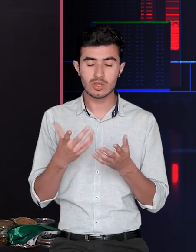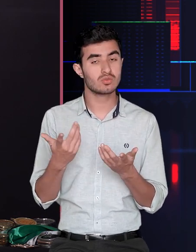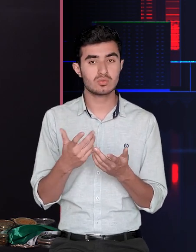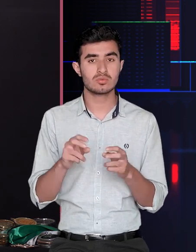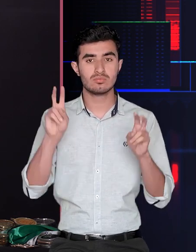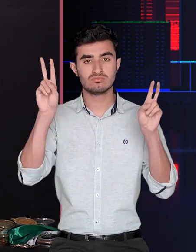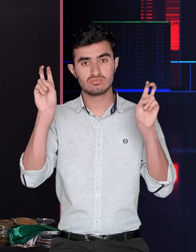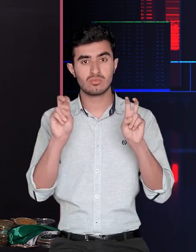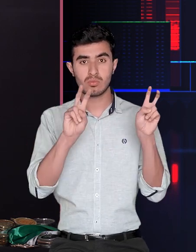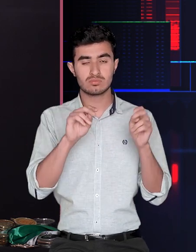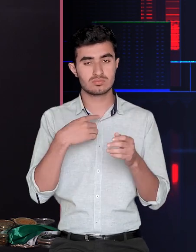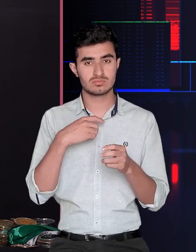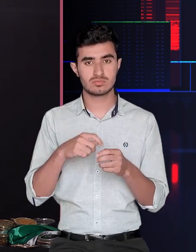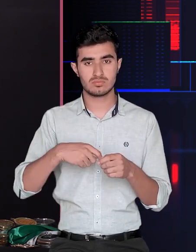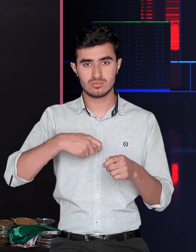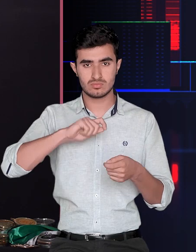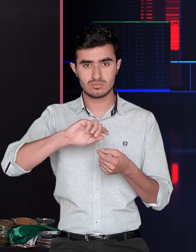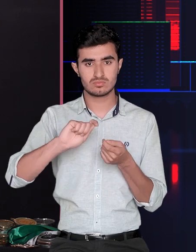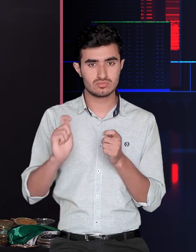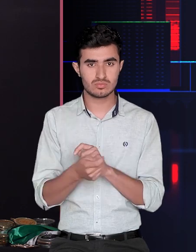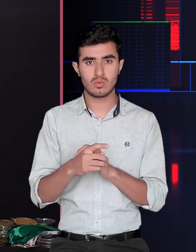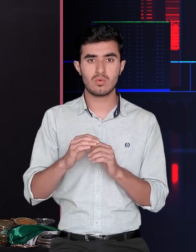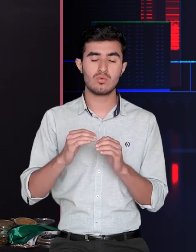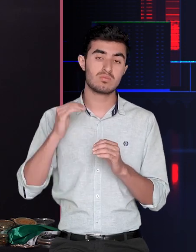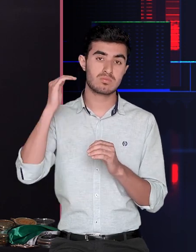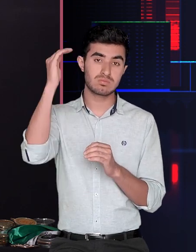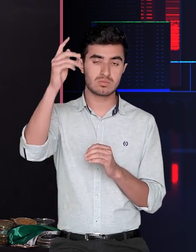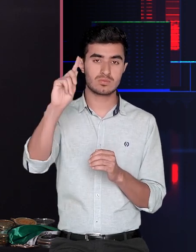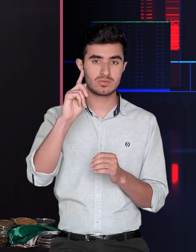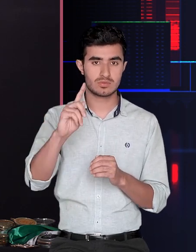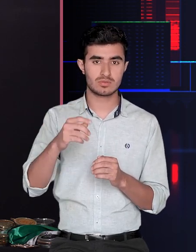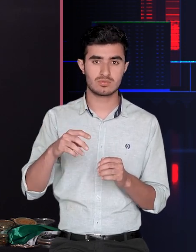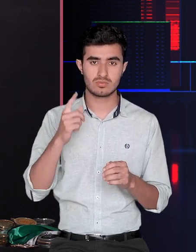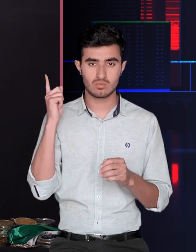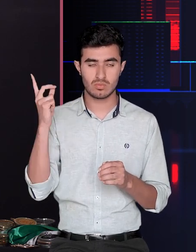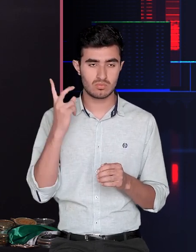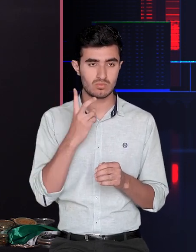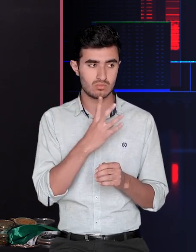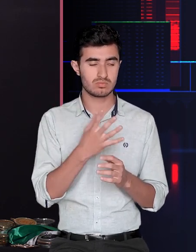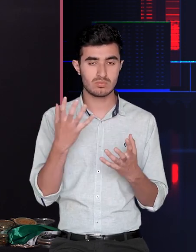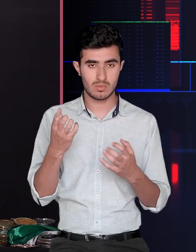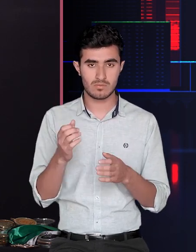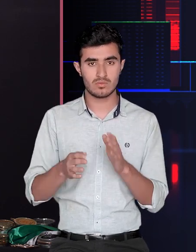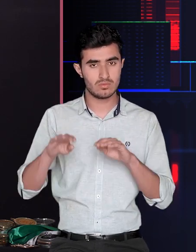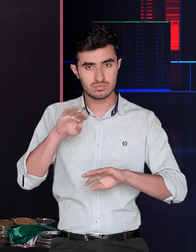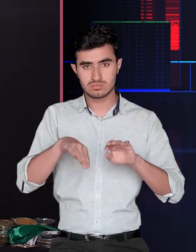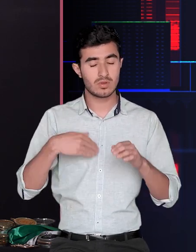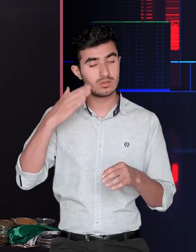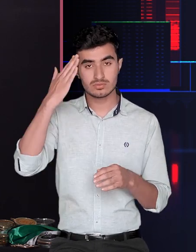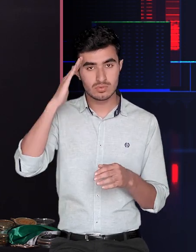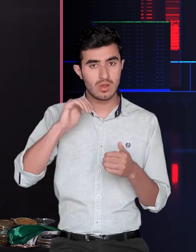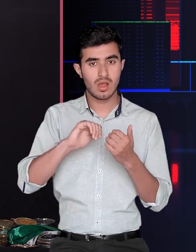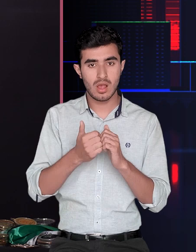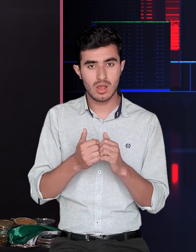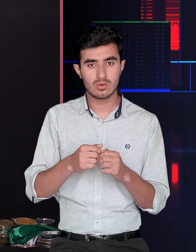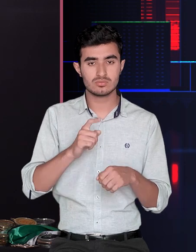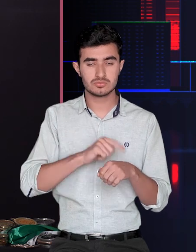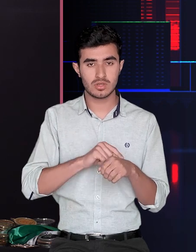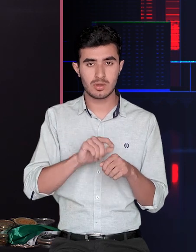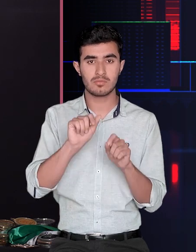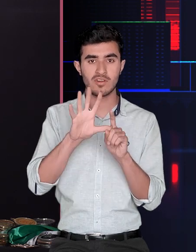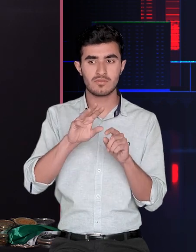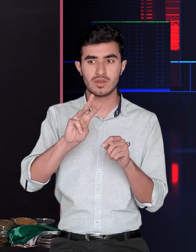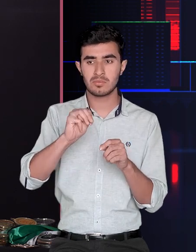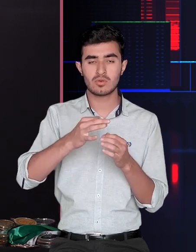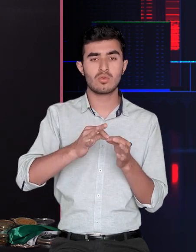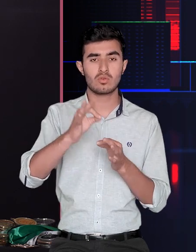level championship, and at that point I had no experience with competitive swimming. I didn't know how long a 50-meter